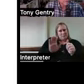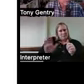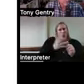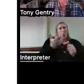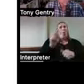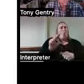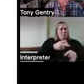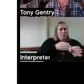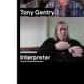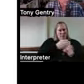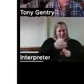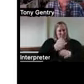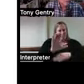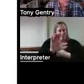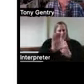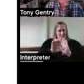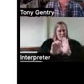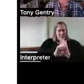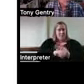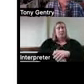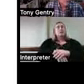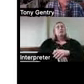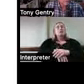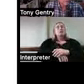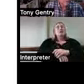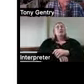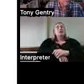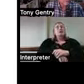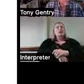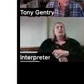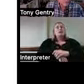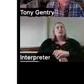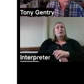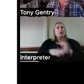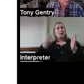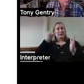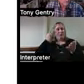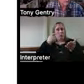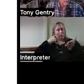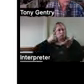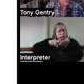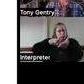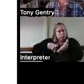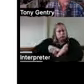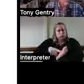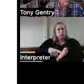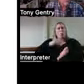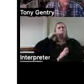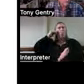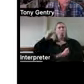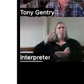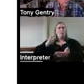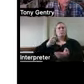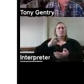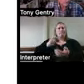your own profession. Those of you who wish to really get into home modification can pursue an